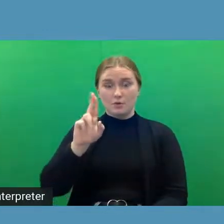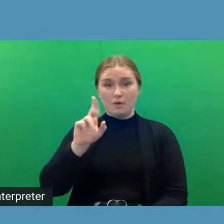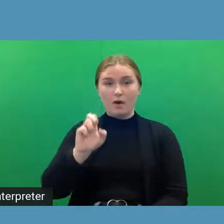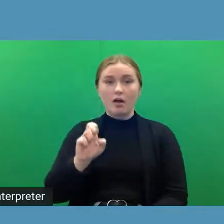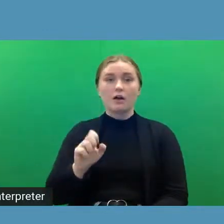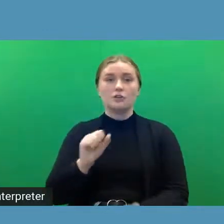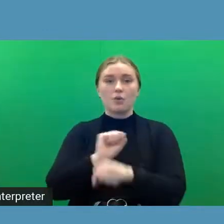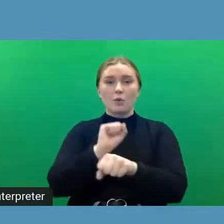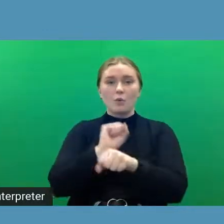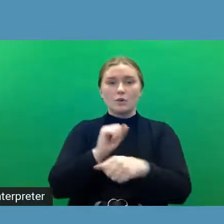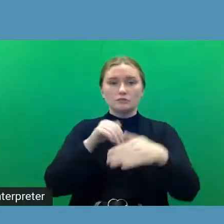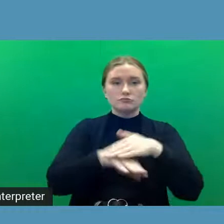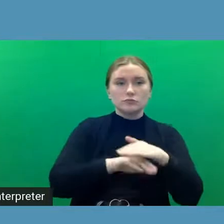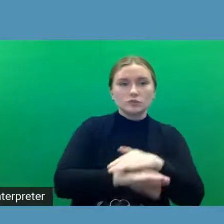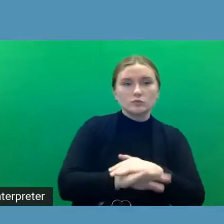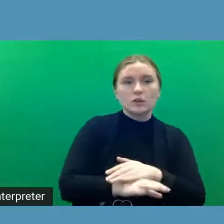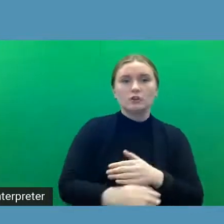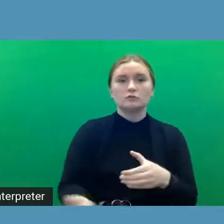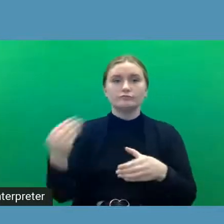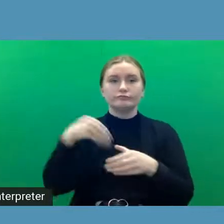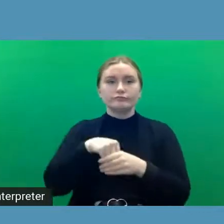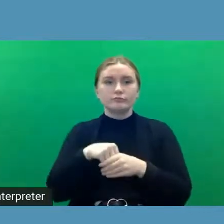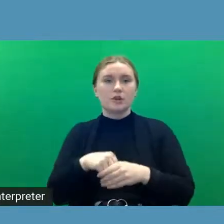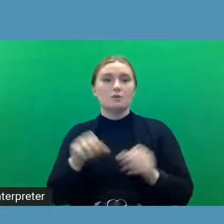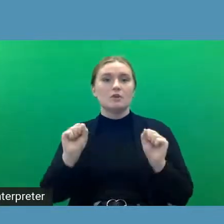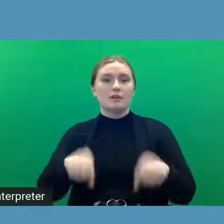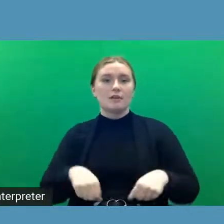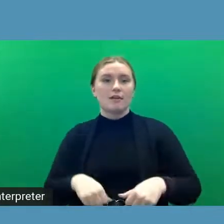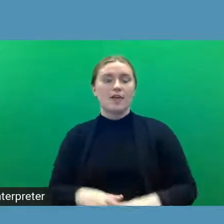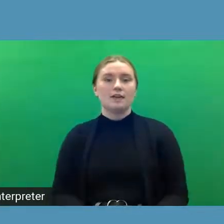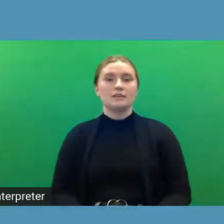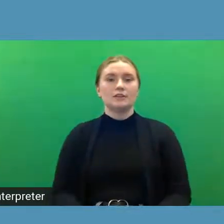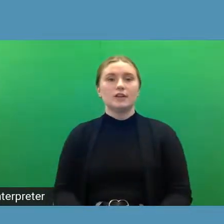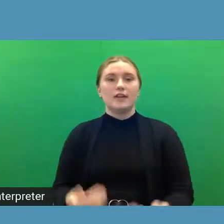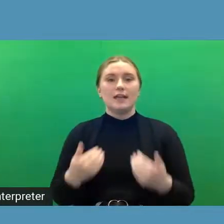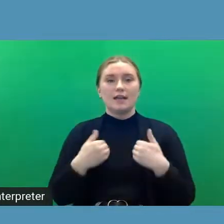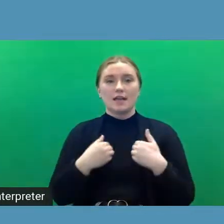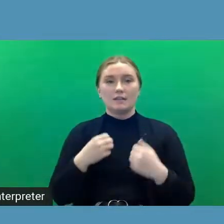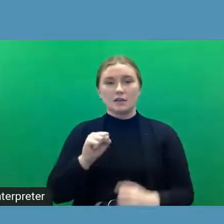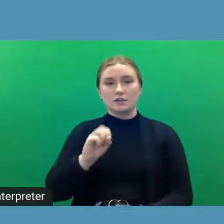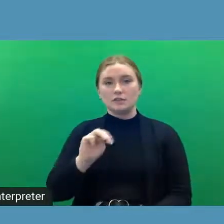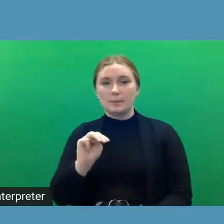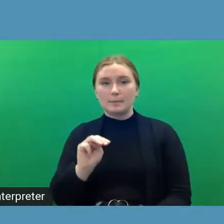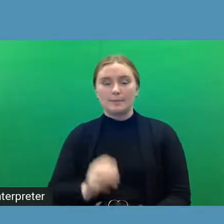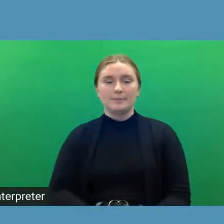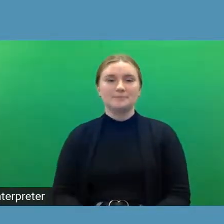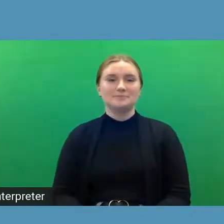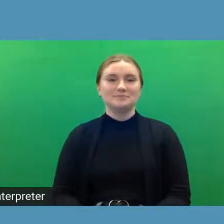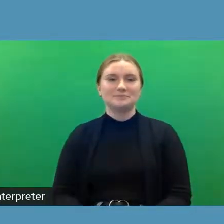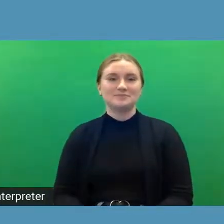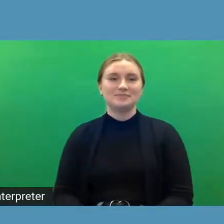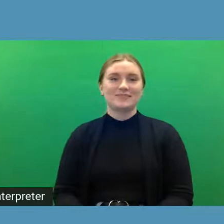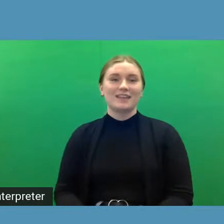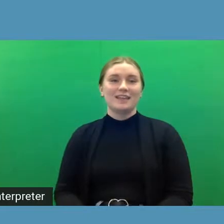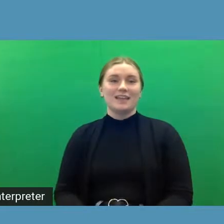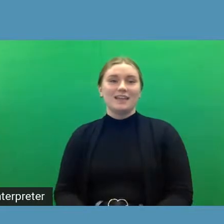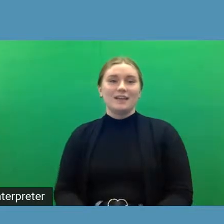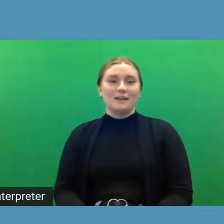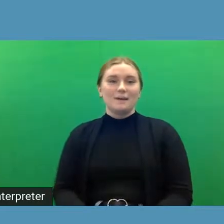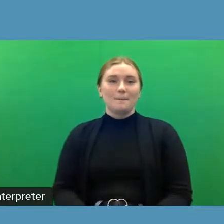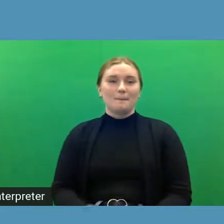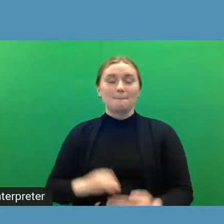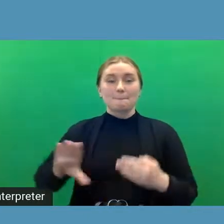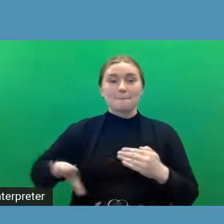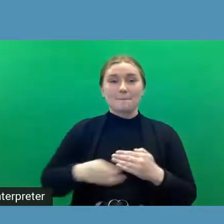inclusion into digital programs, social pages, and websites. Also, in this era of virtual meetings,